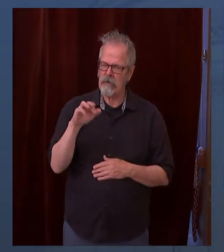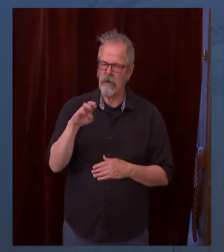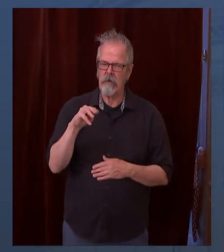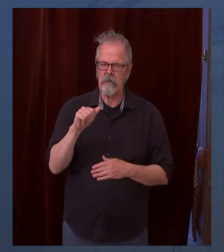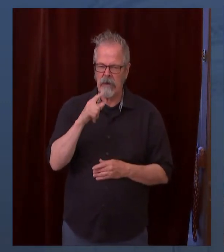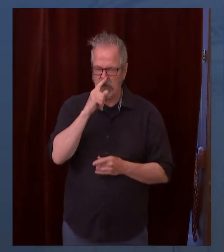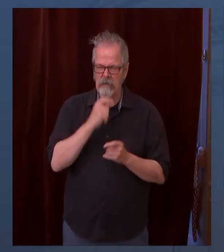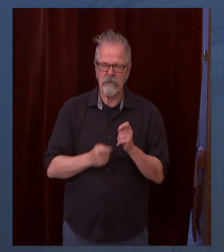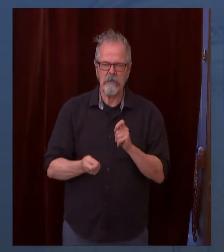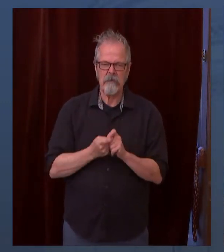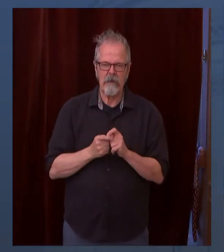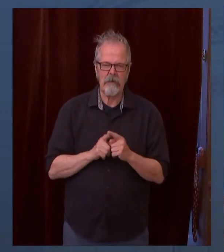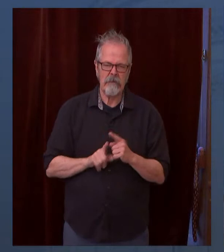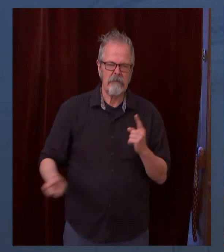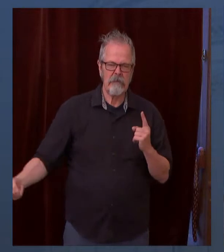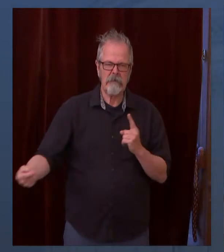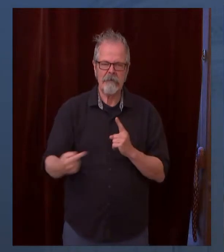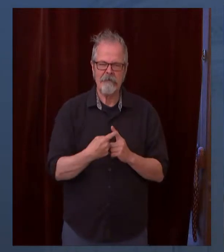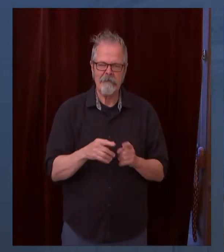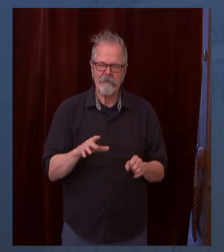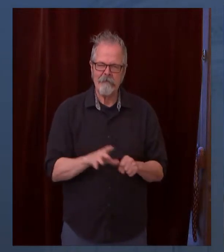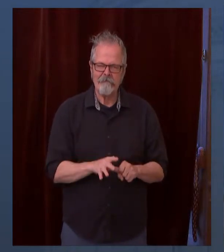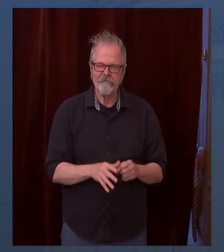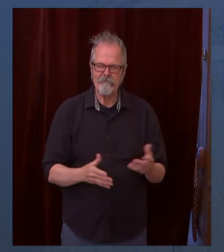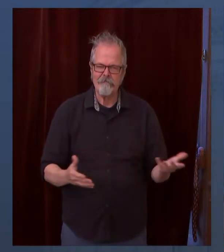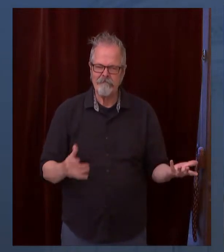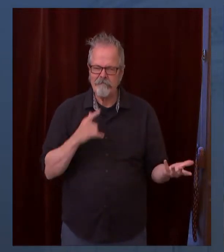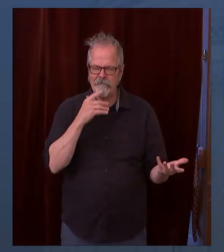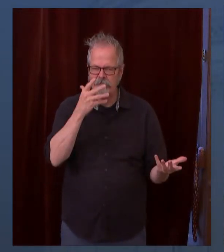more people who do not have immunity today through the